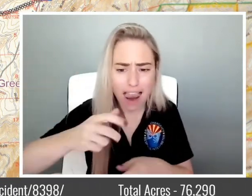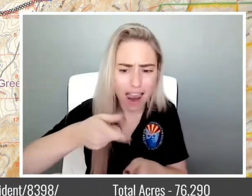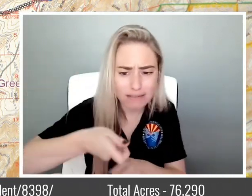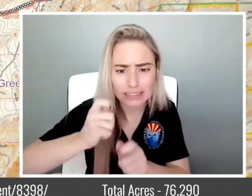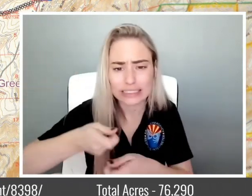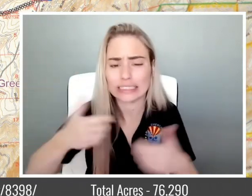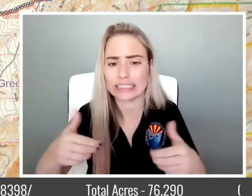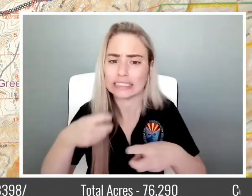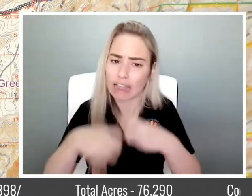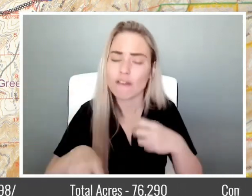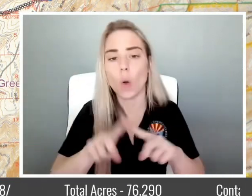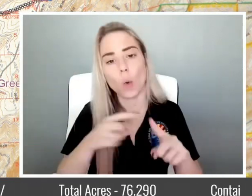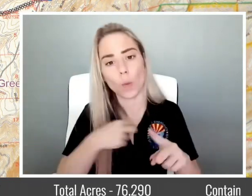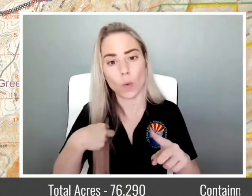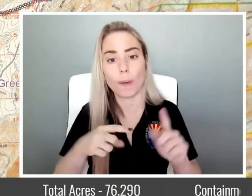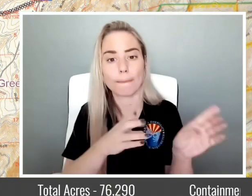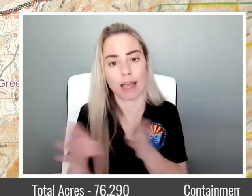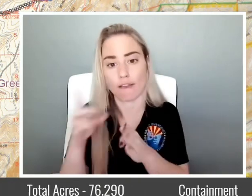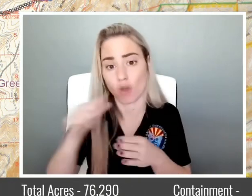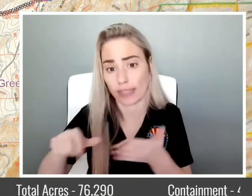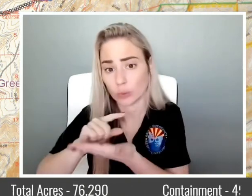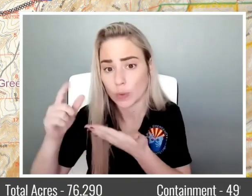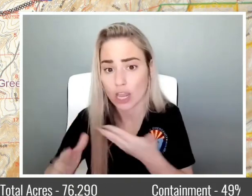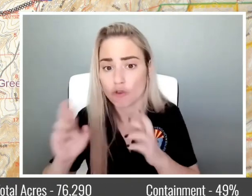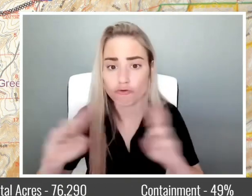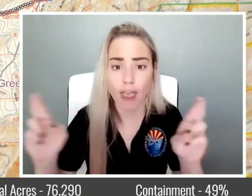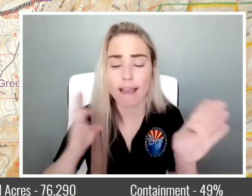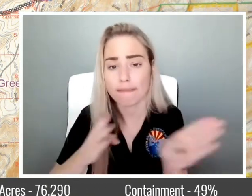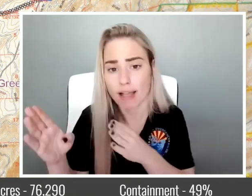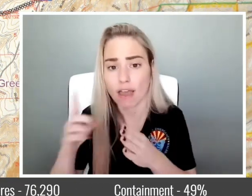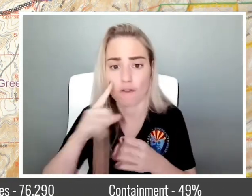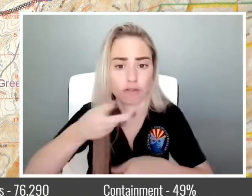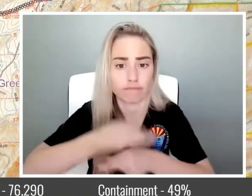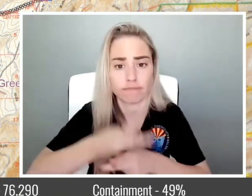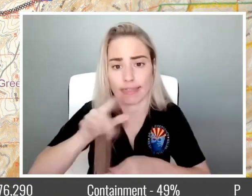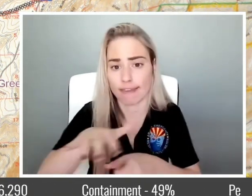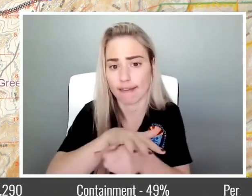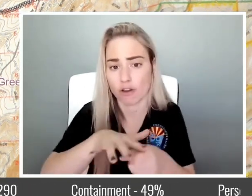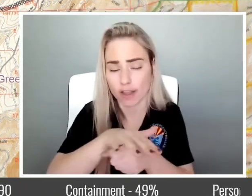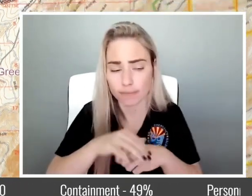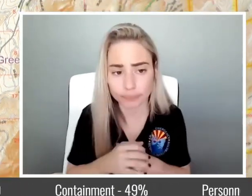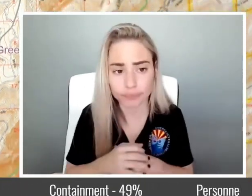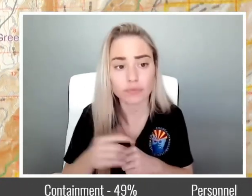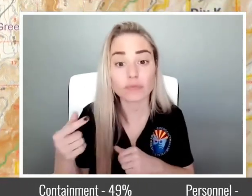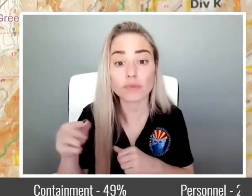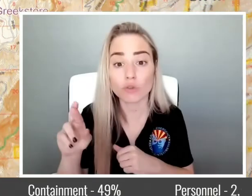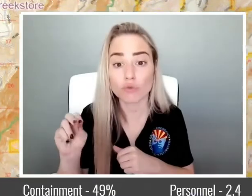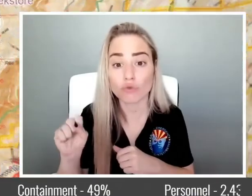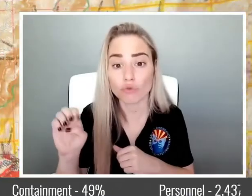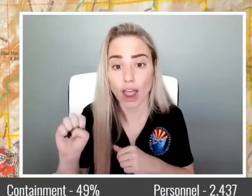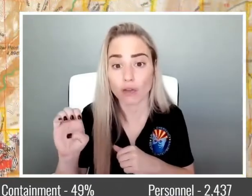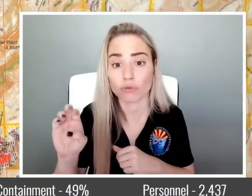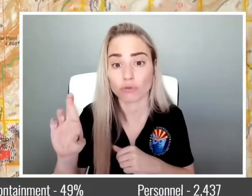to make sure that we're ready to prepare for that situation. Coming out of the river canyon and down into Grouse Creek and towards the Middle Fork,